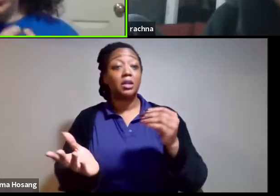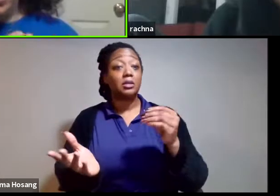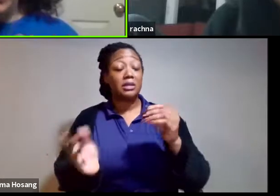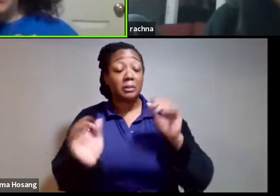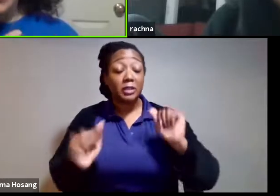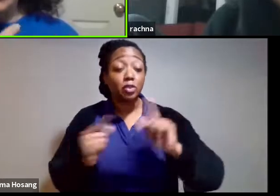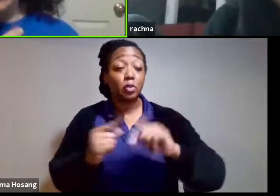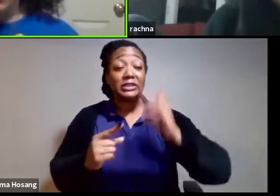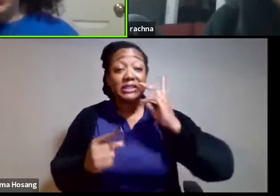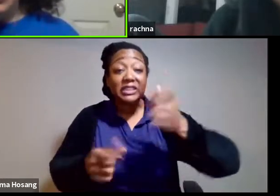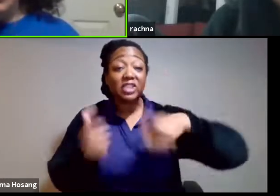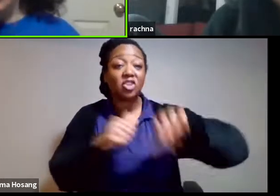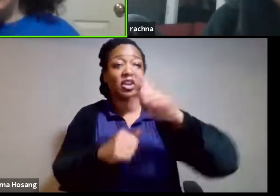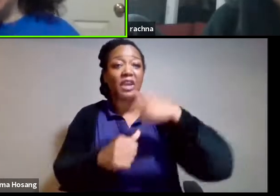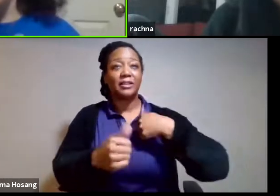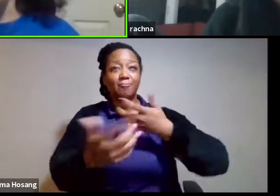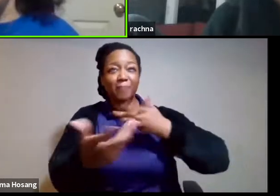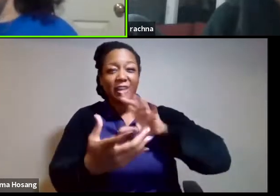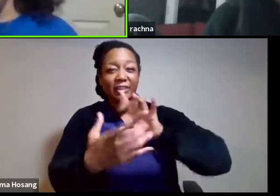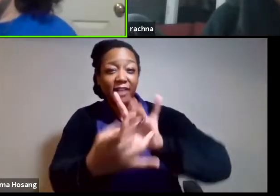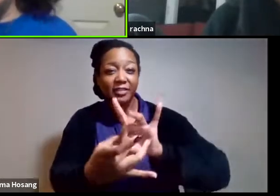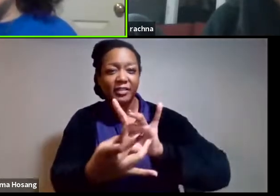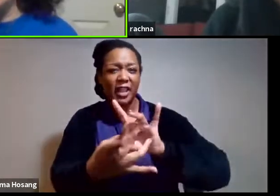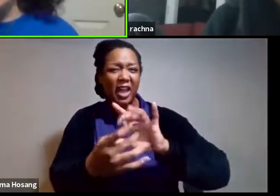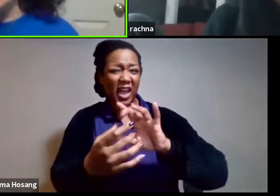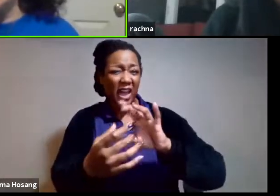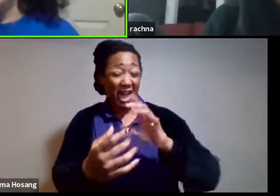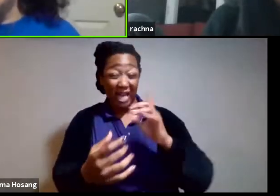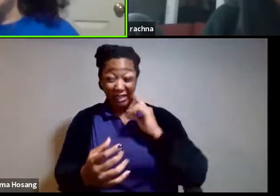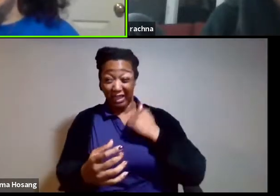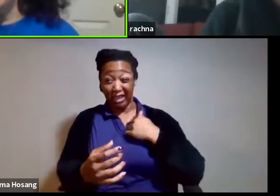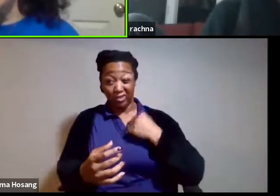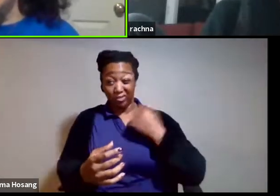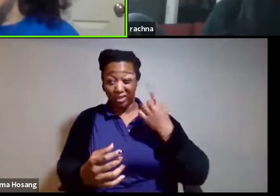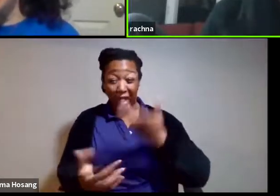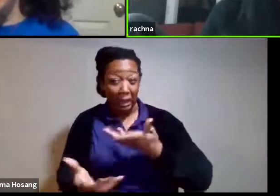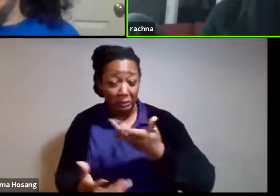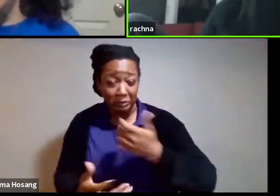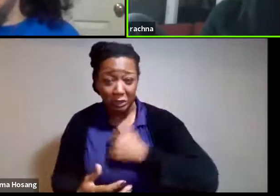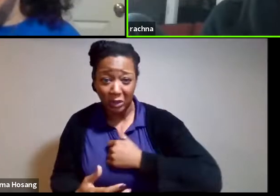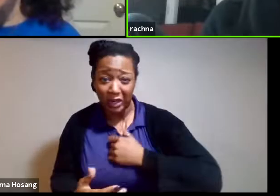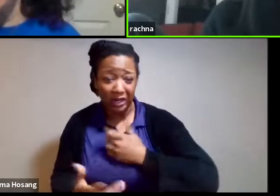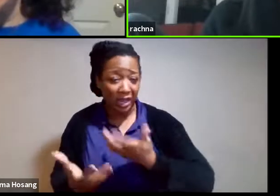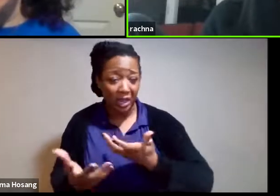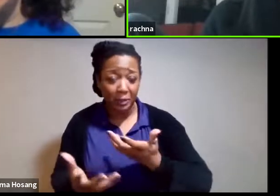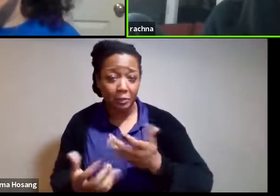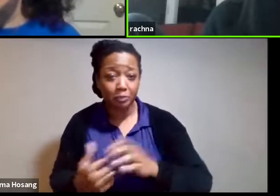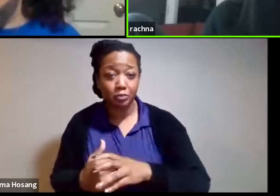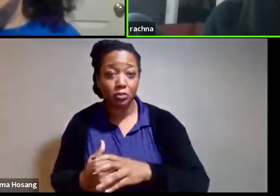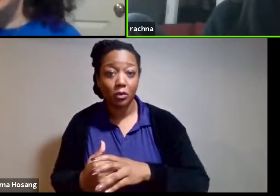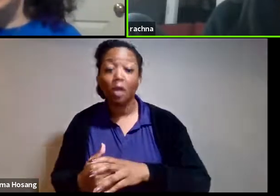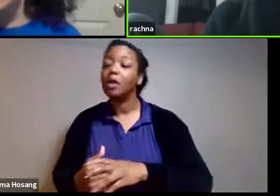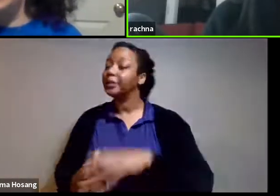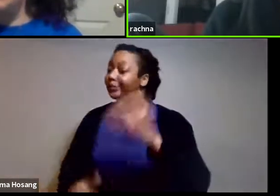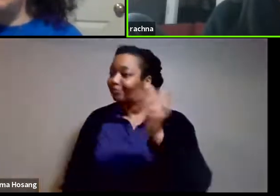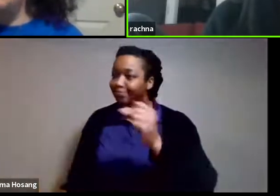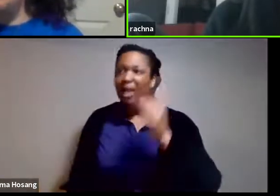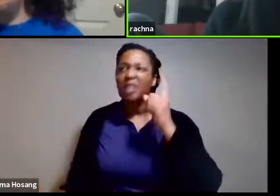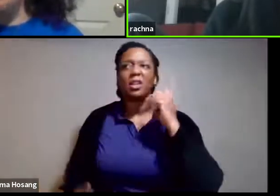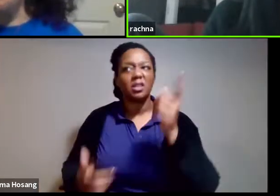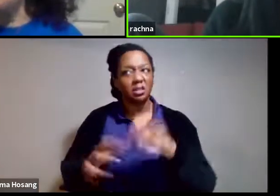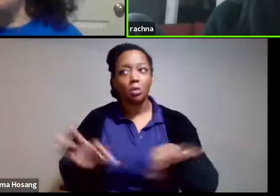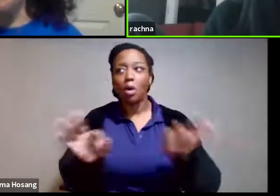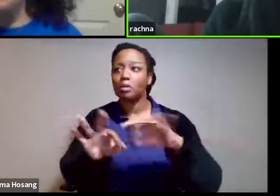and connect with one another makes a difference. I'm sorry if I'm not. Yeah, I mean, I think it makes a huge difference.